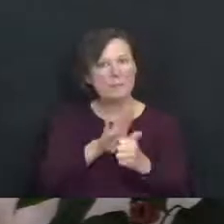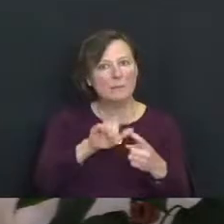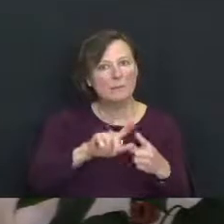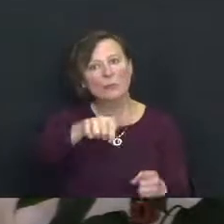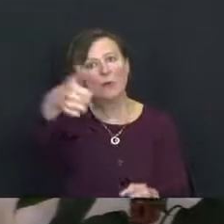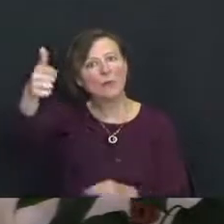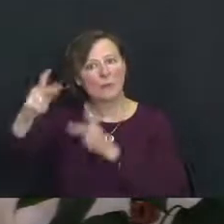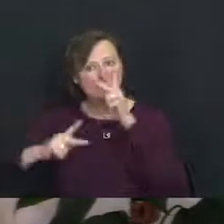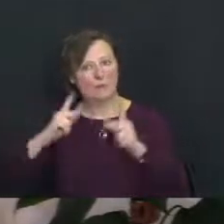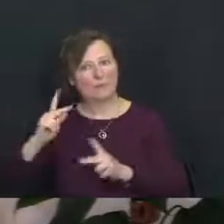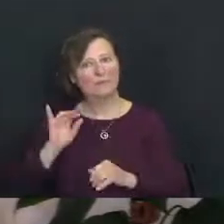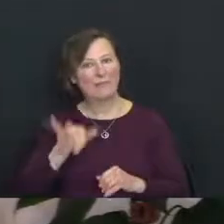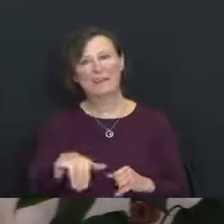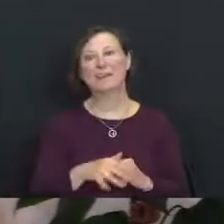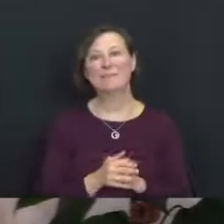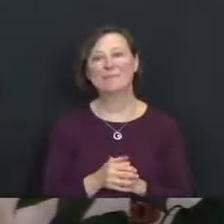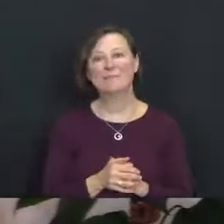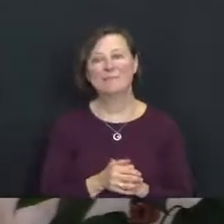people.